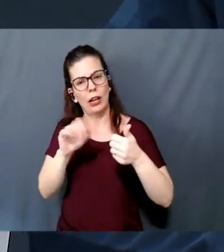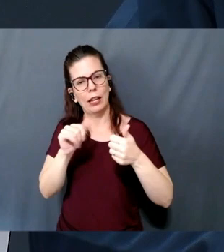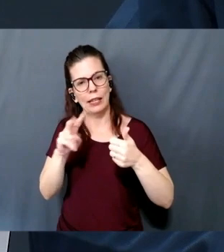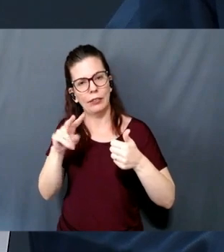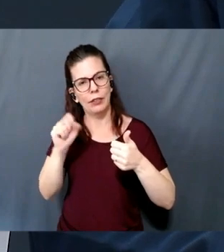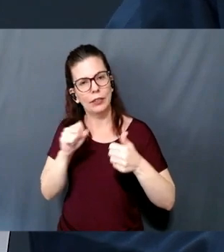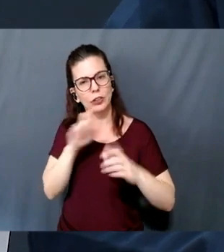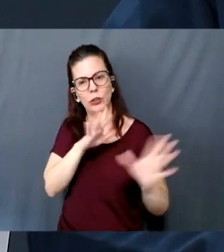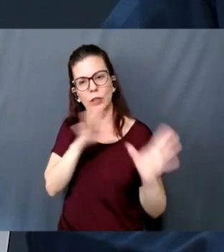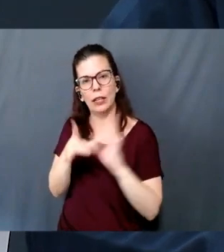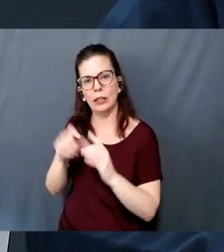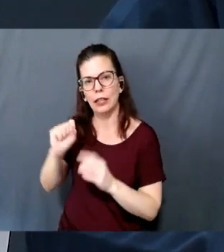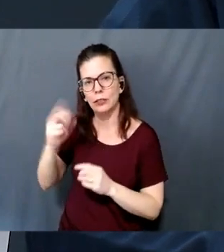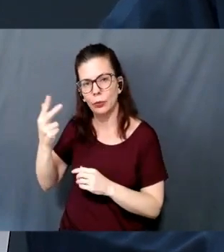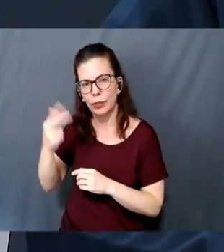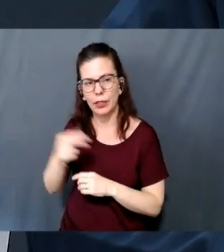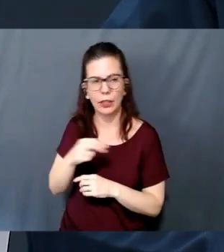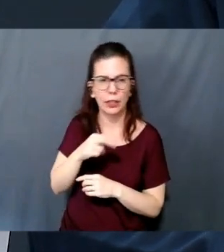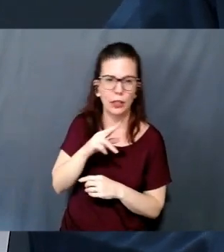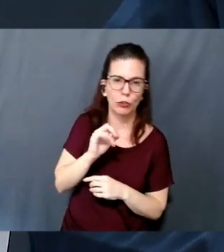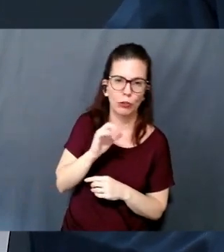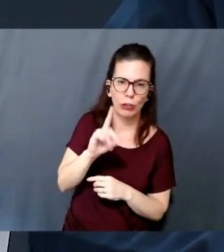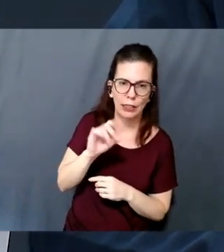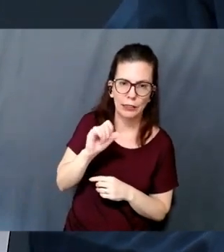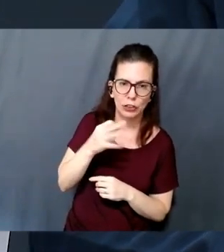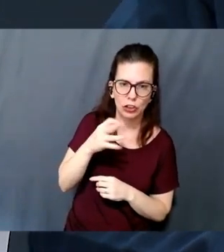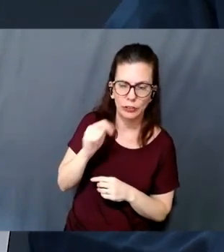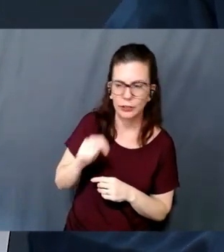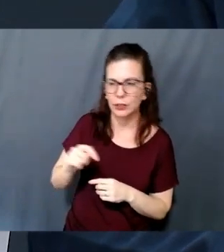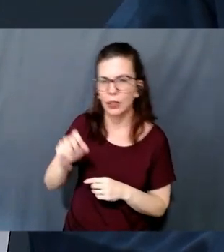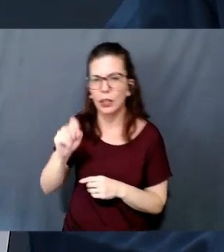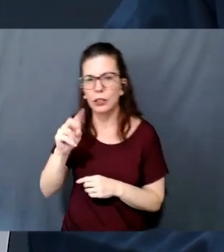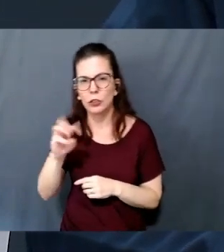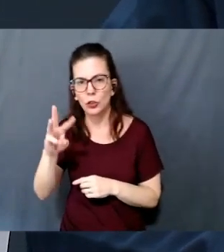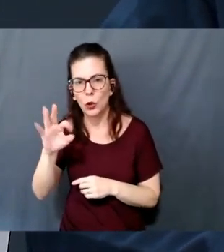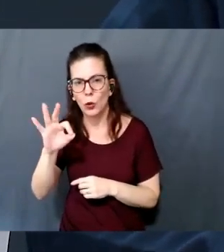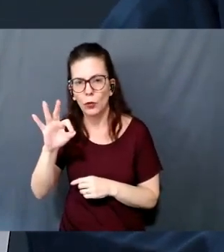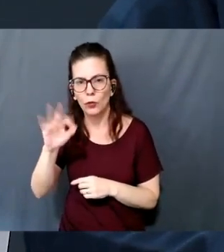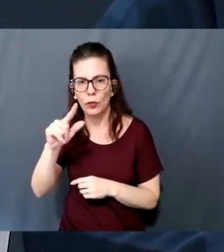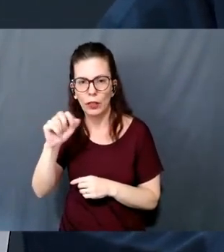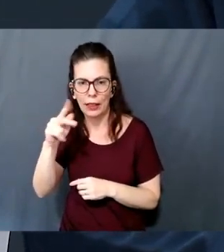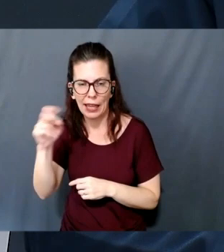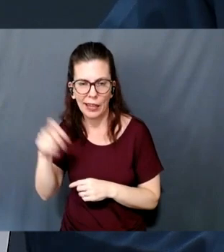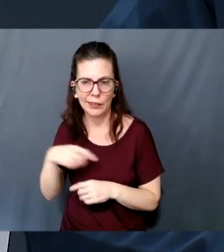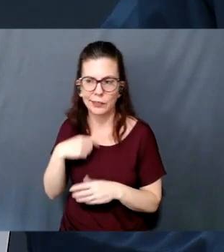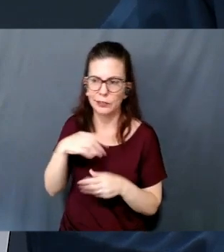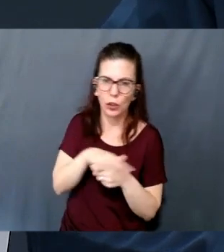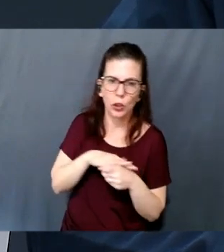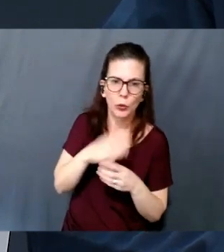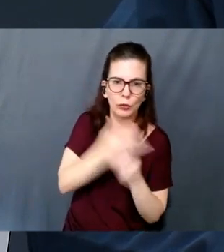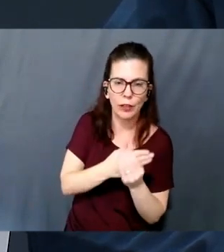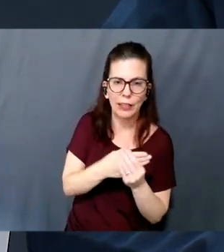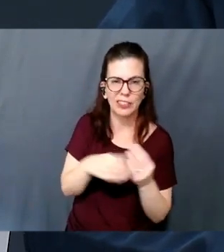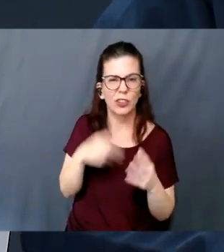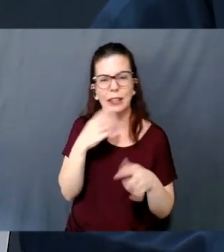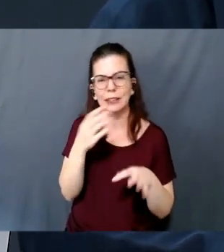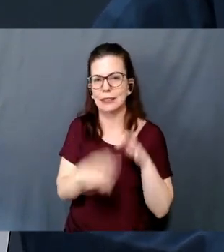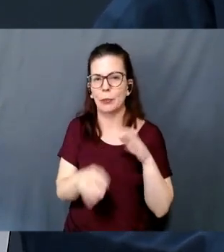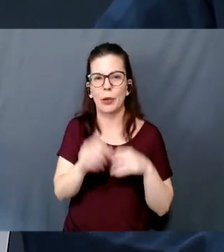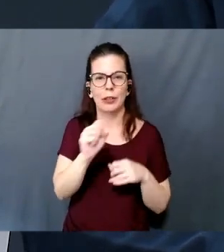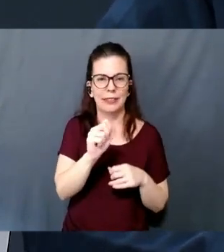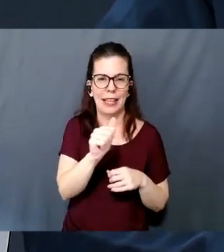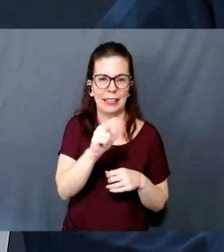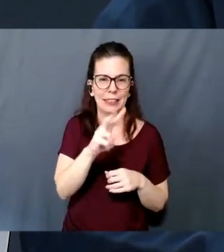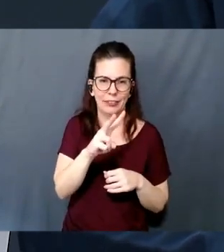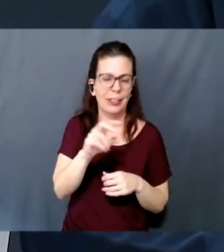Redshift, Snowflake, even local files. Like, so simple drag and drop of those CSVs that we all have on our desktop. Yeah,